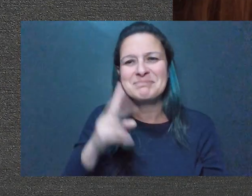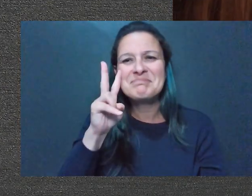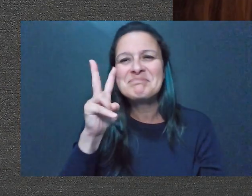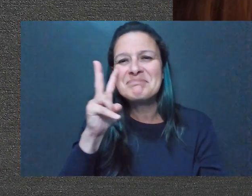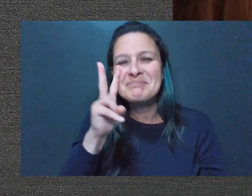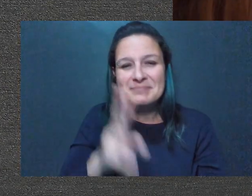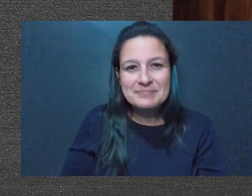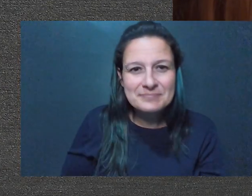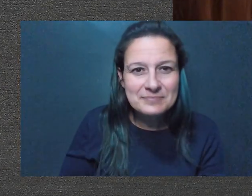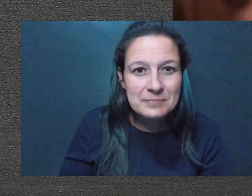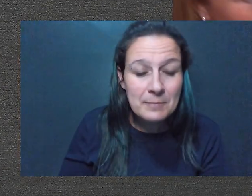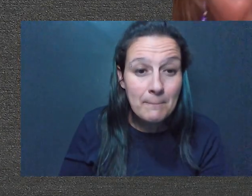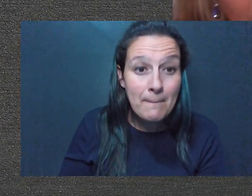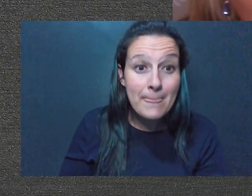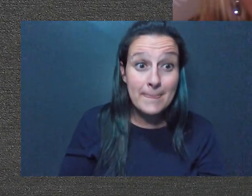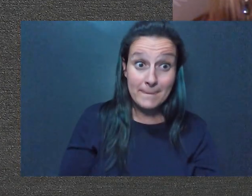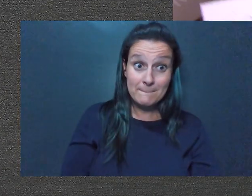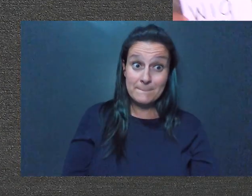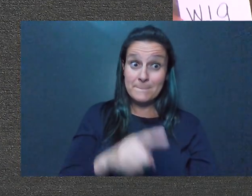if we have this word.